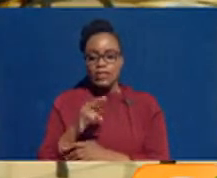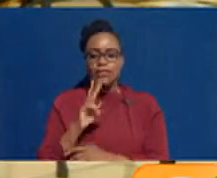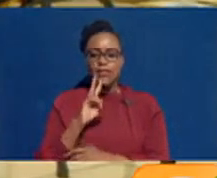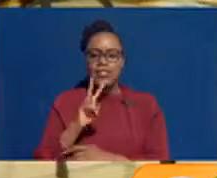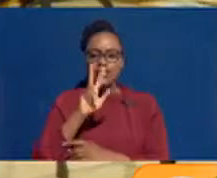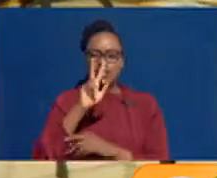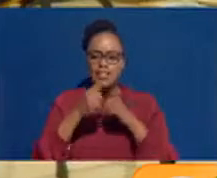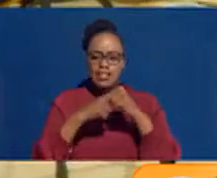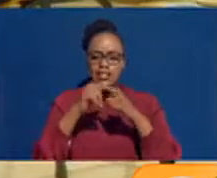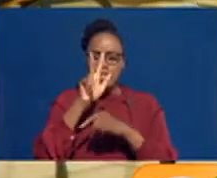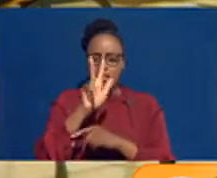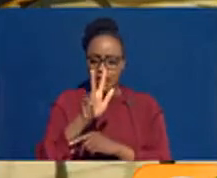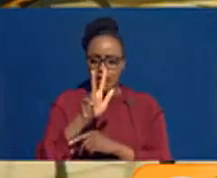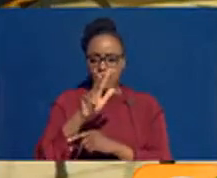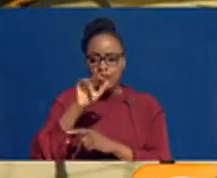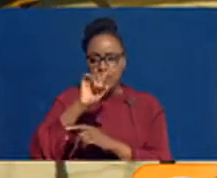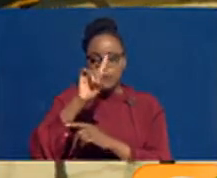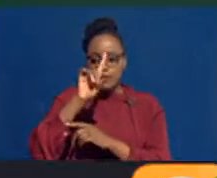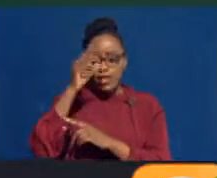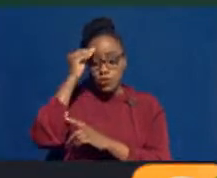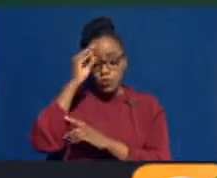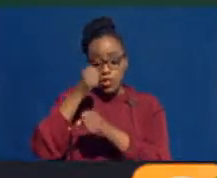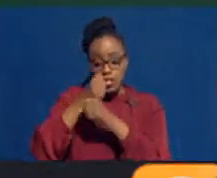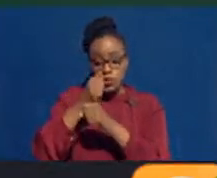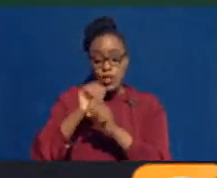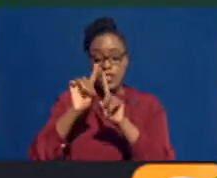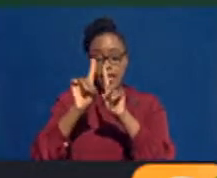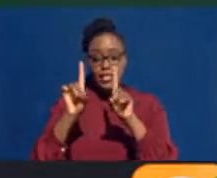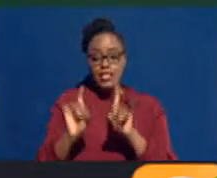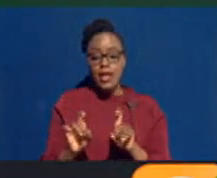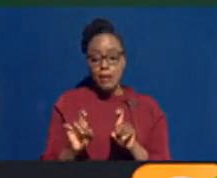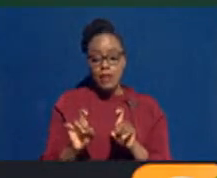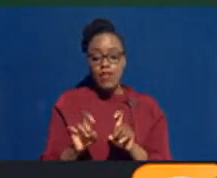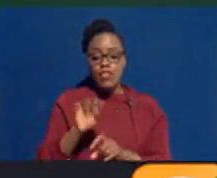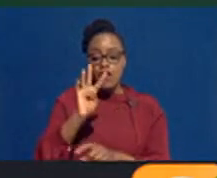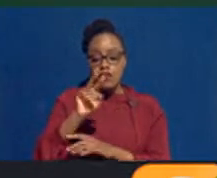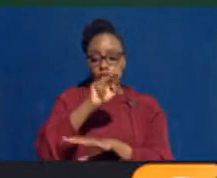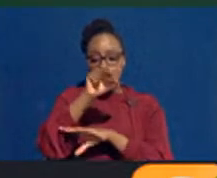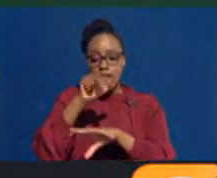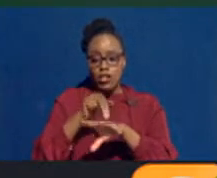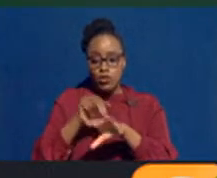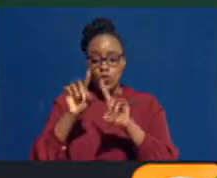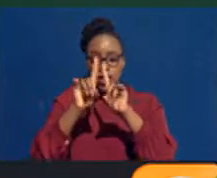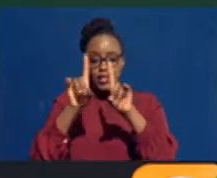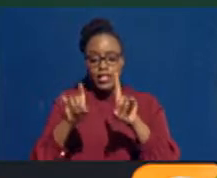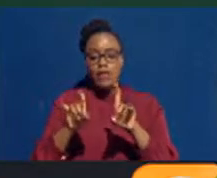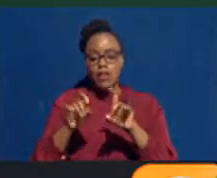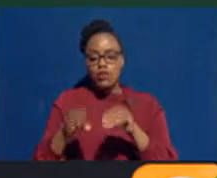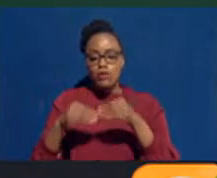884,263 candidates are sitting their examinations, the 4th national examinations to